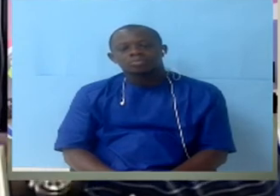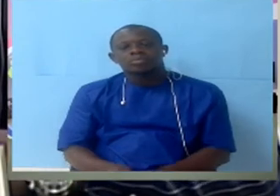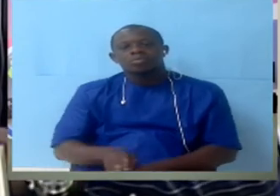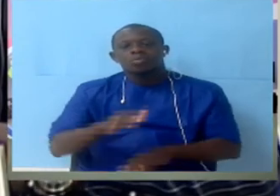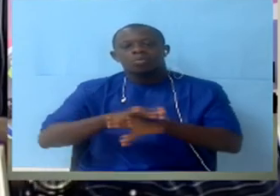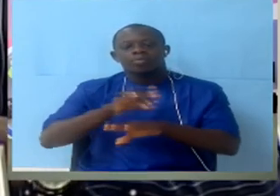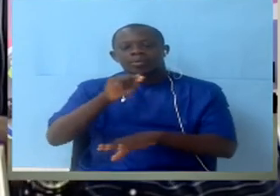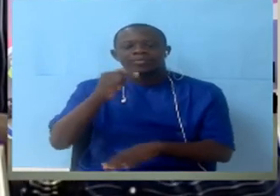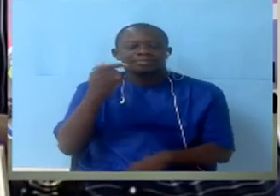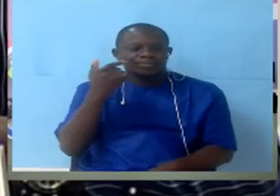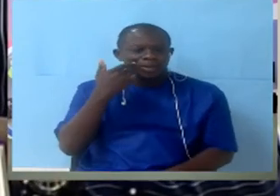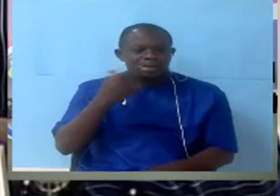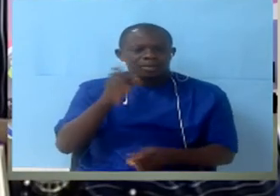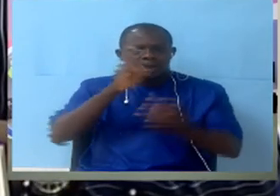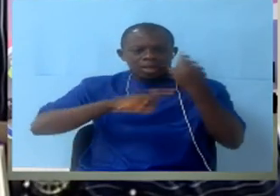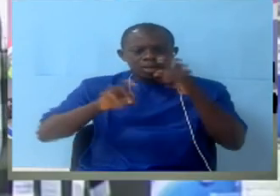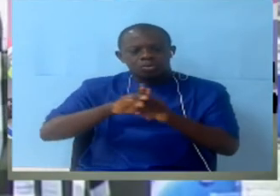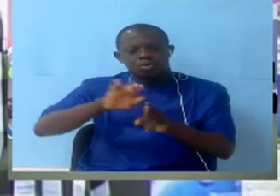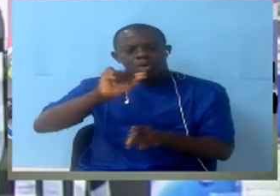again? August